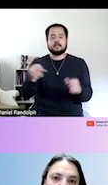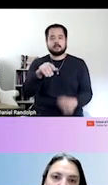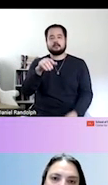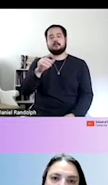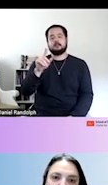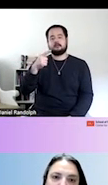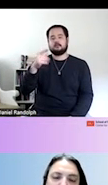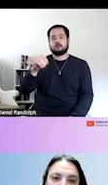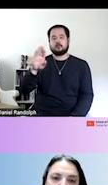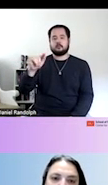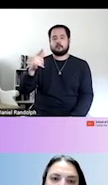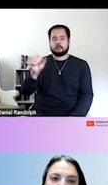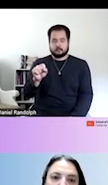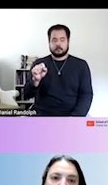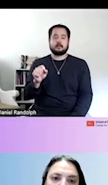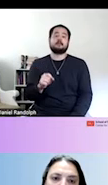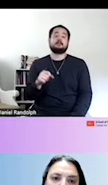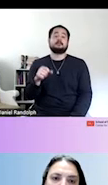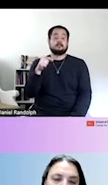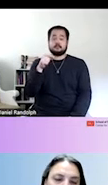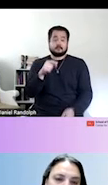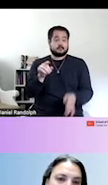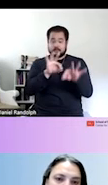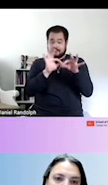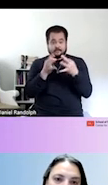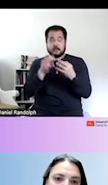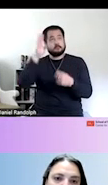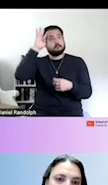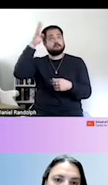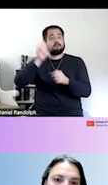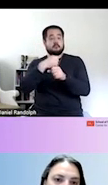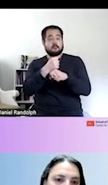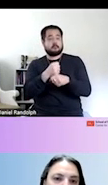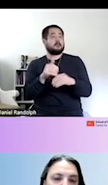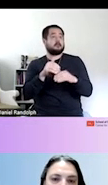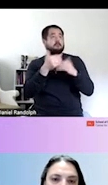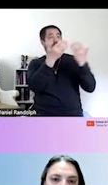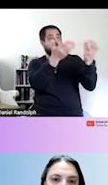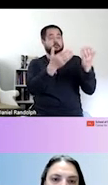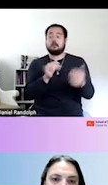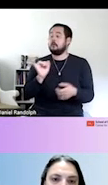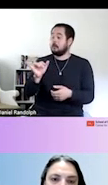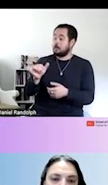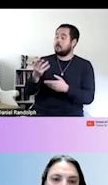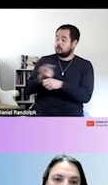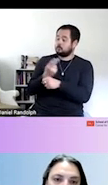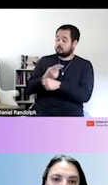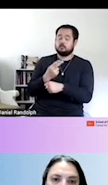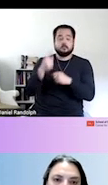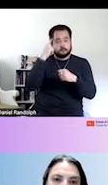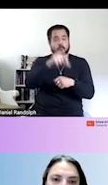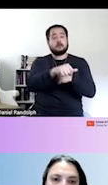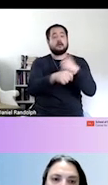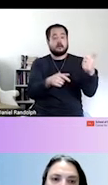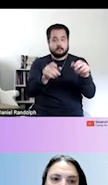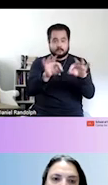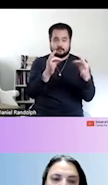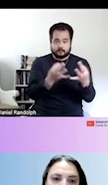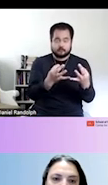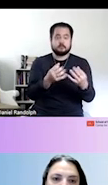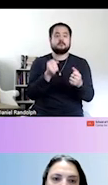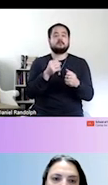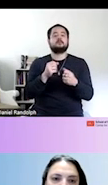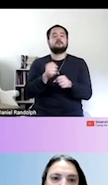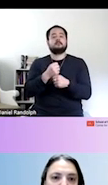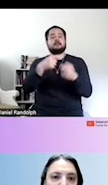come from families for families, where we sort of have this little checklist that we've created as part of our home assessment project with